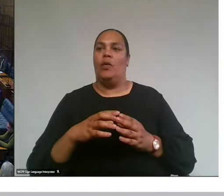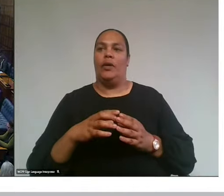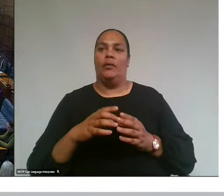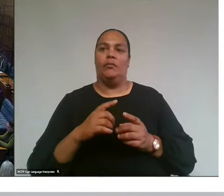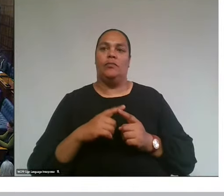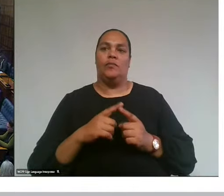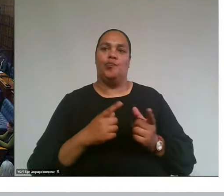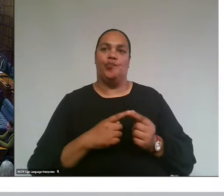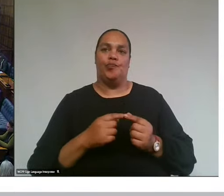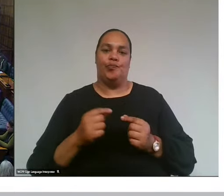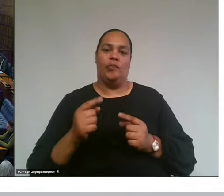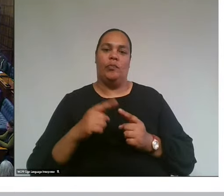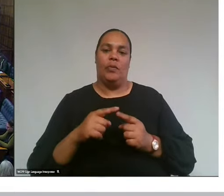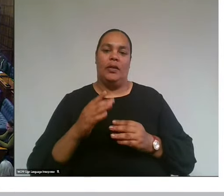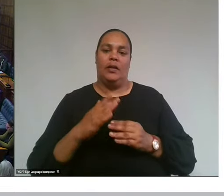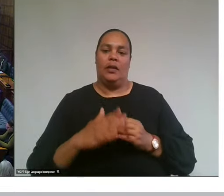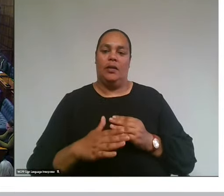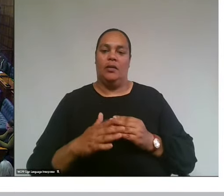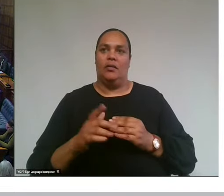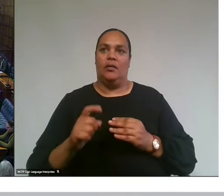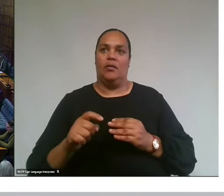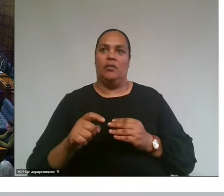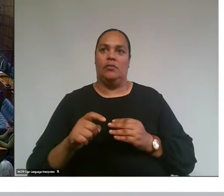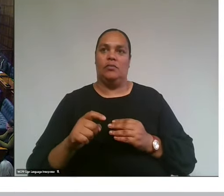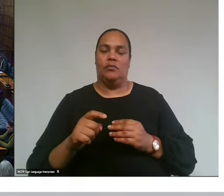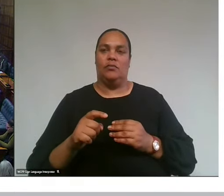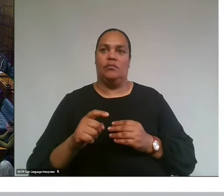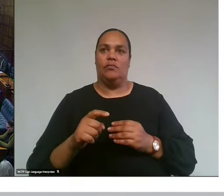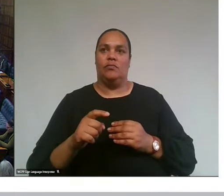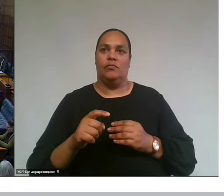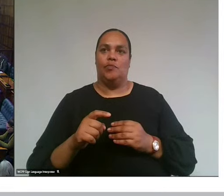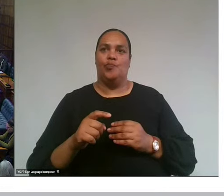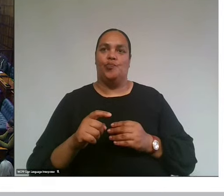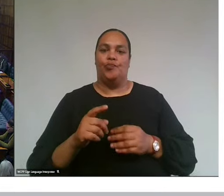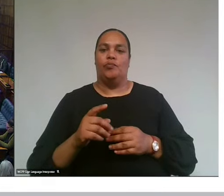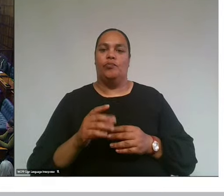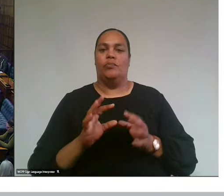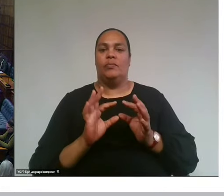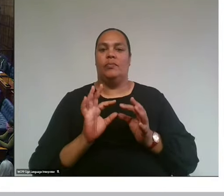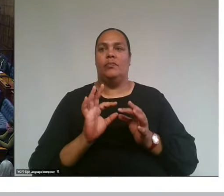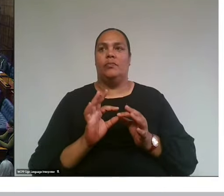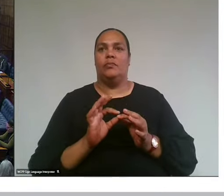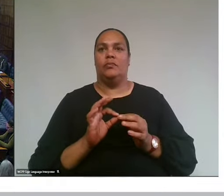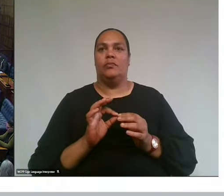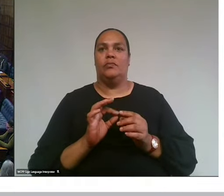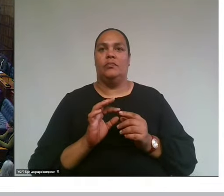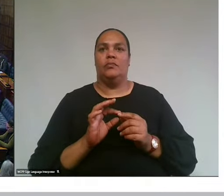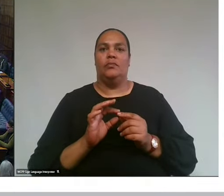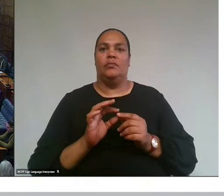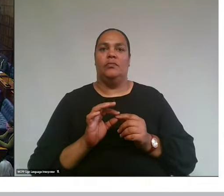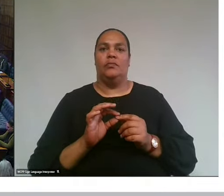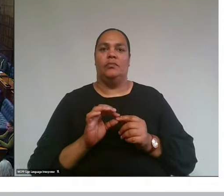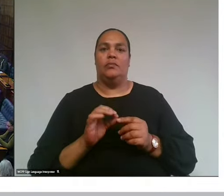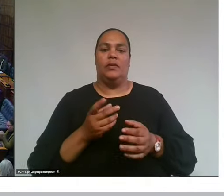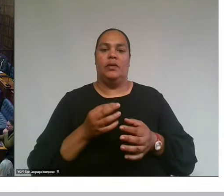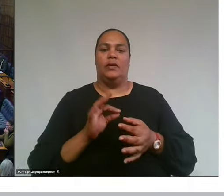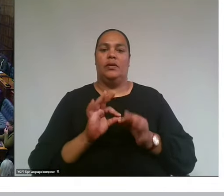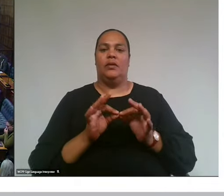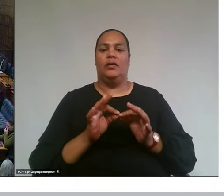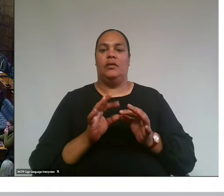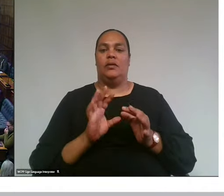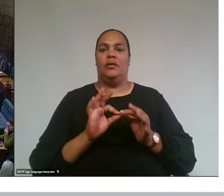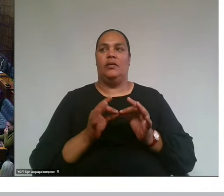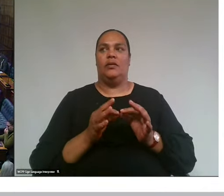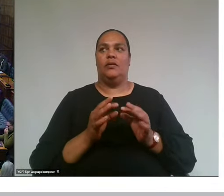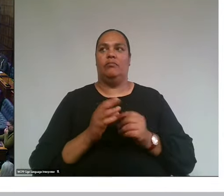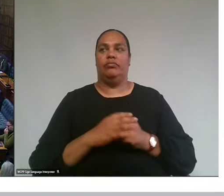shop and of course the Western C is not excluded from that